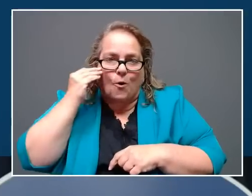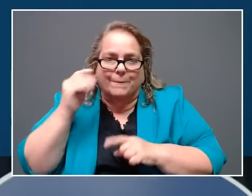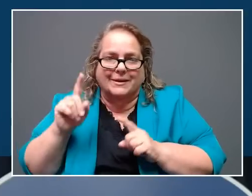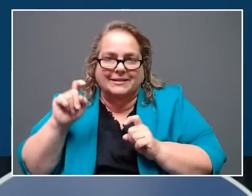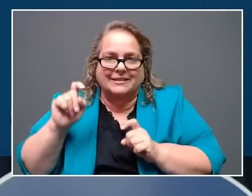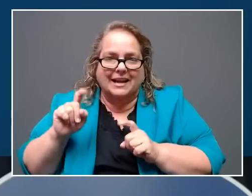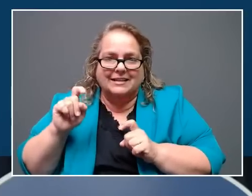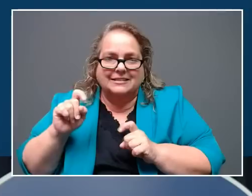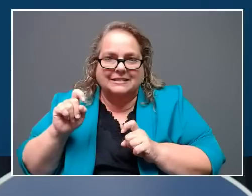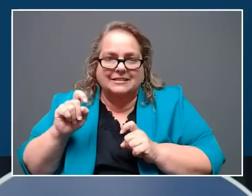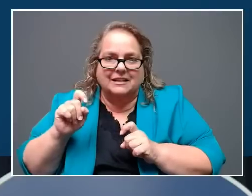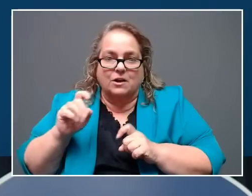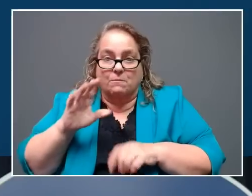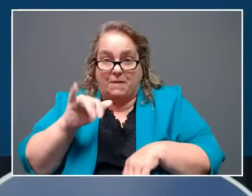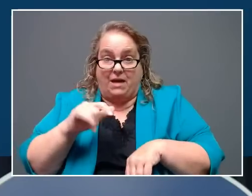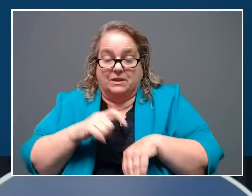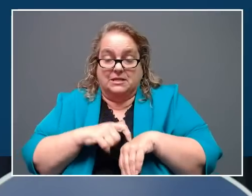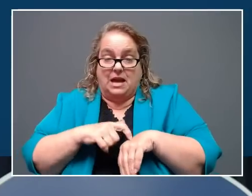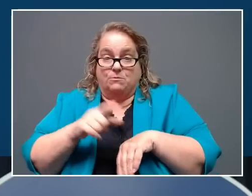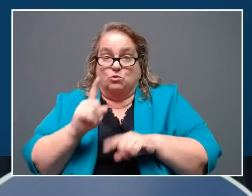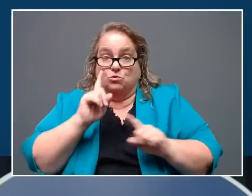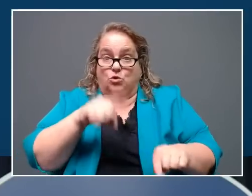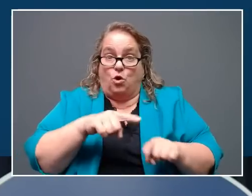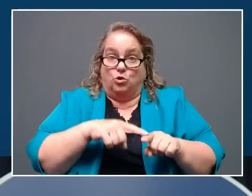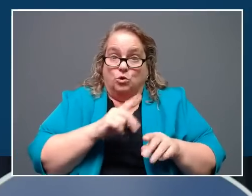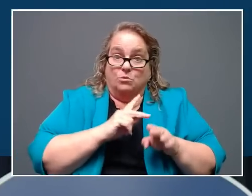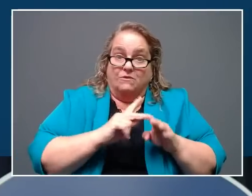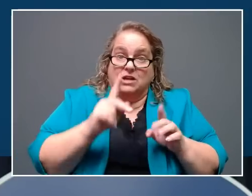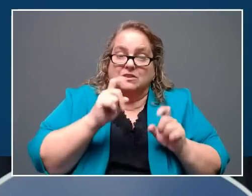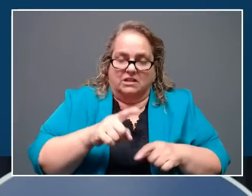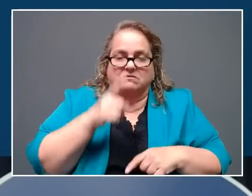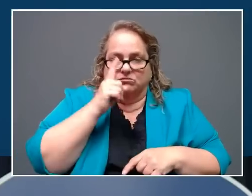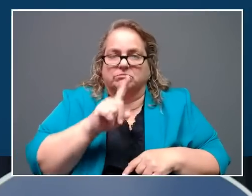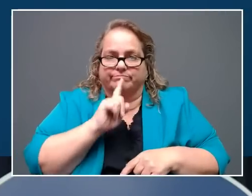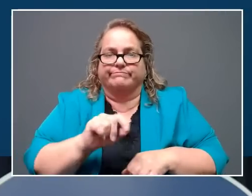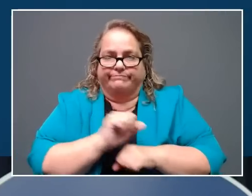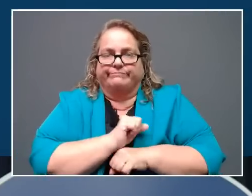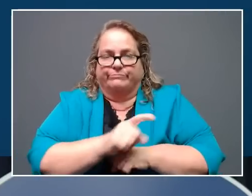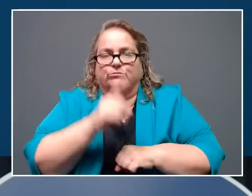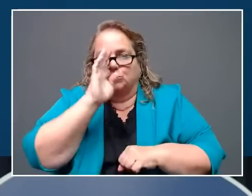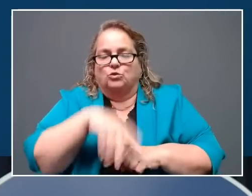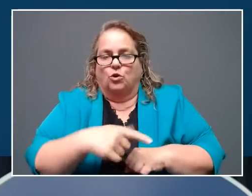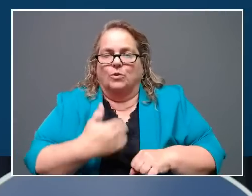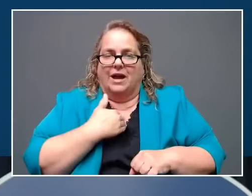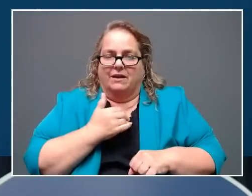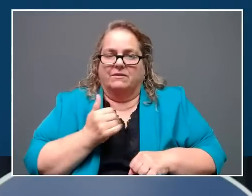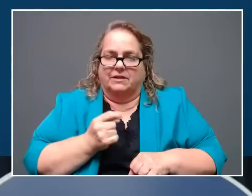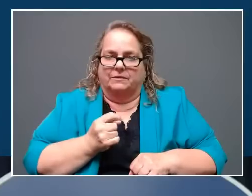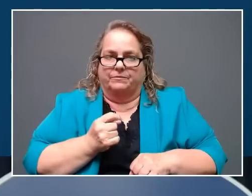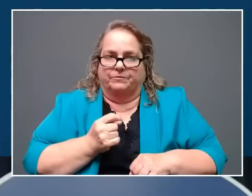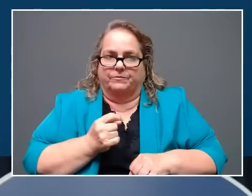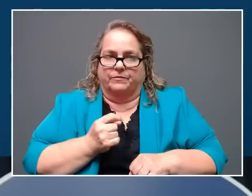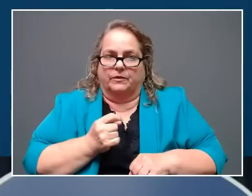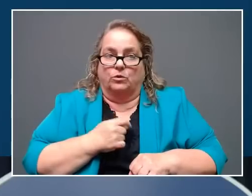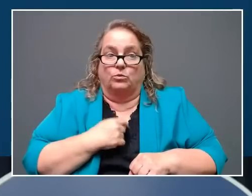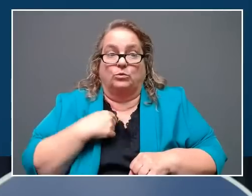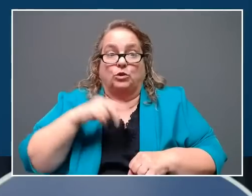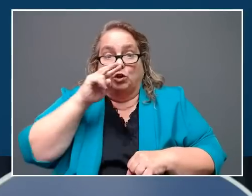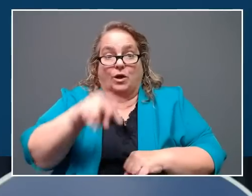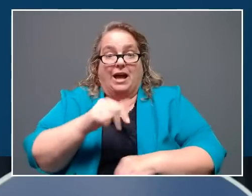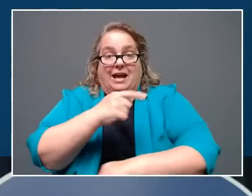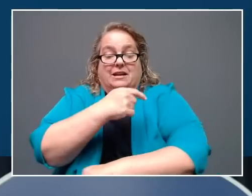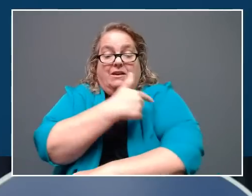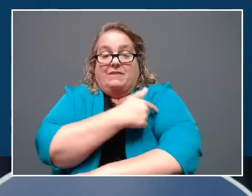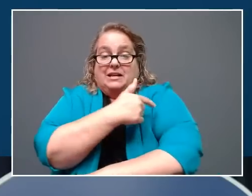you think you are likely to have COVID. When we look at vaccinations, just showing